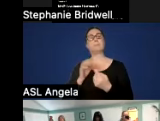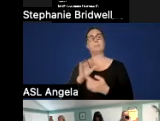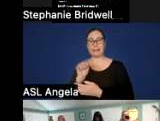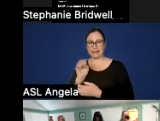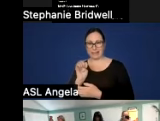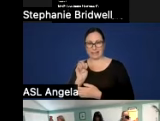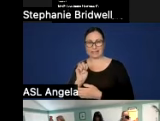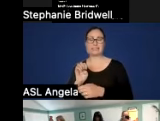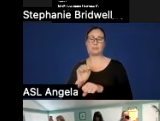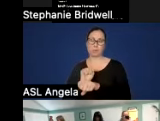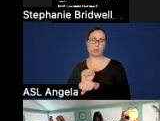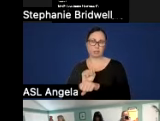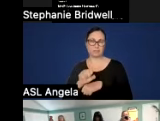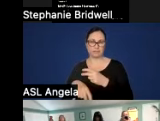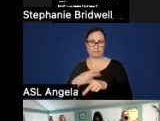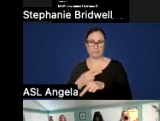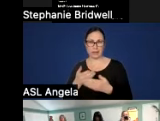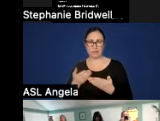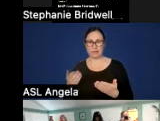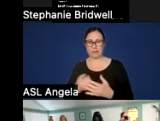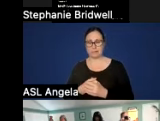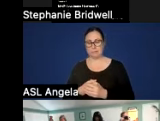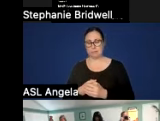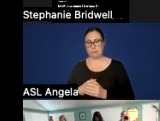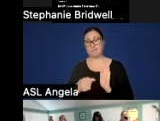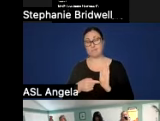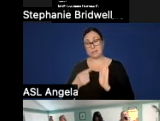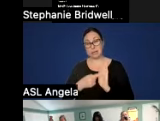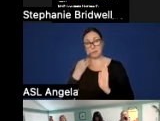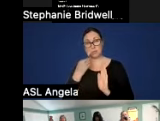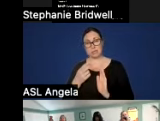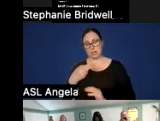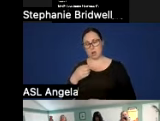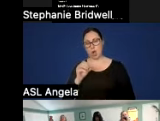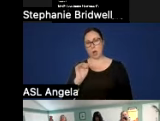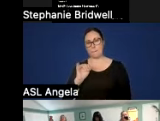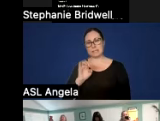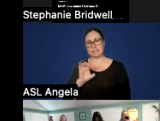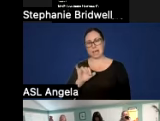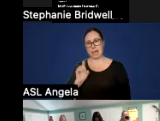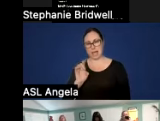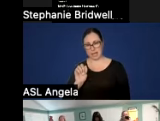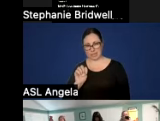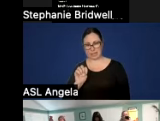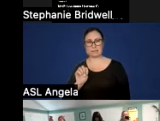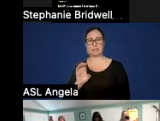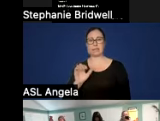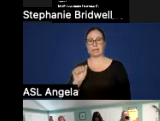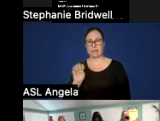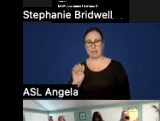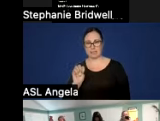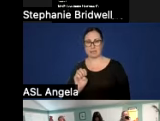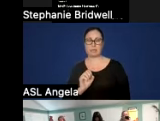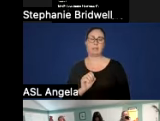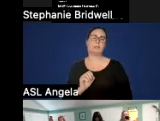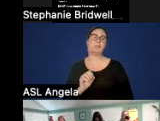Sometimes you'll see this in like homicide cases, for instance, or those types of cases where you might have